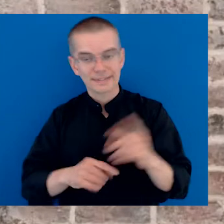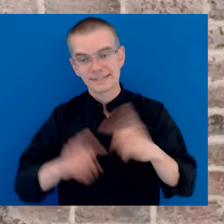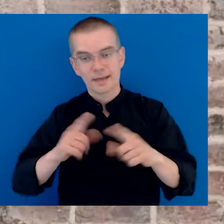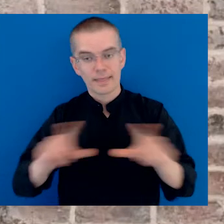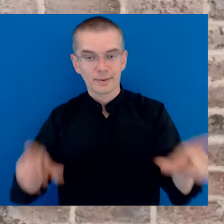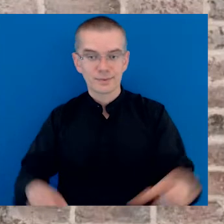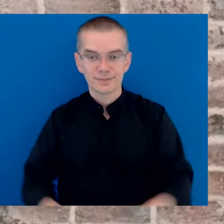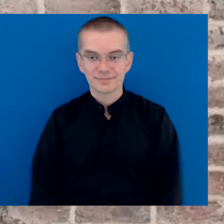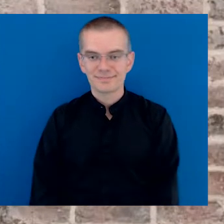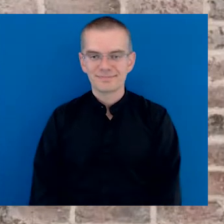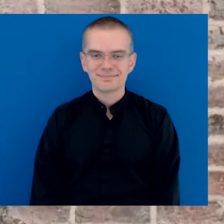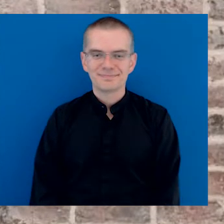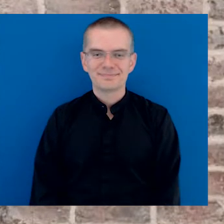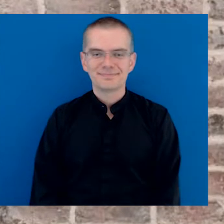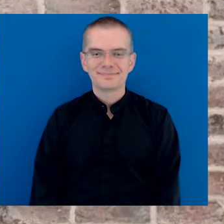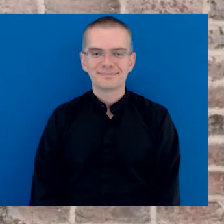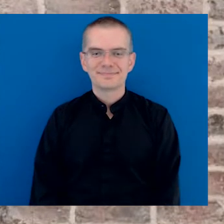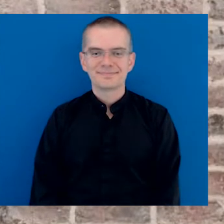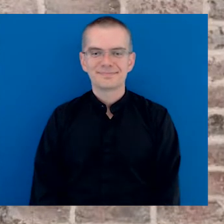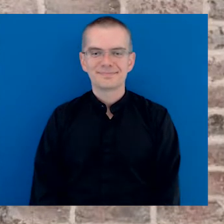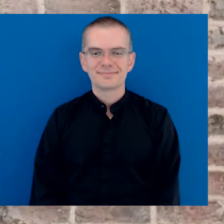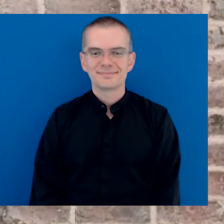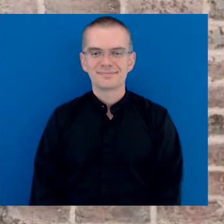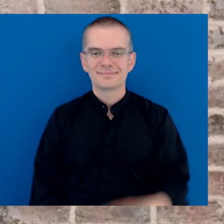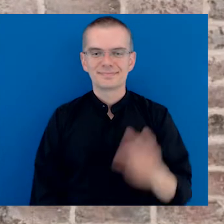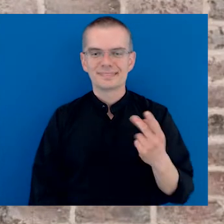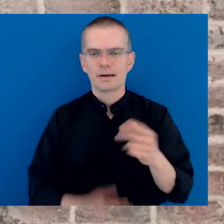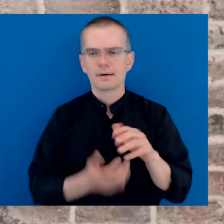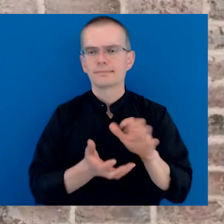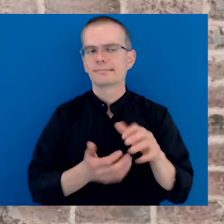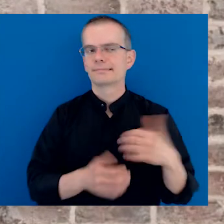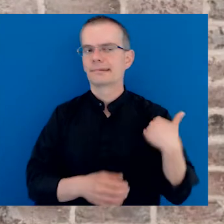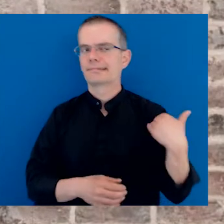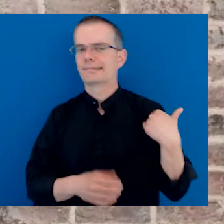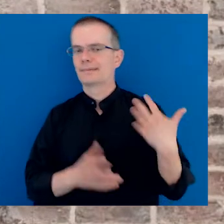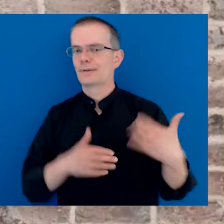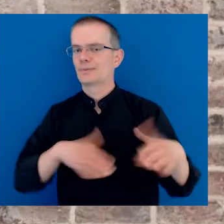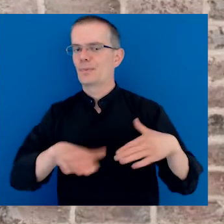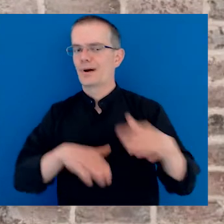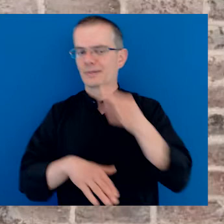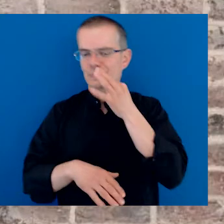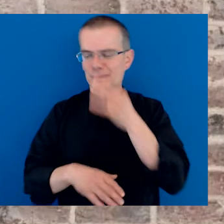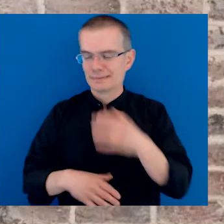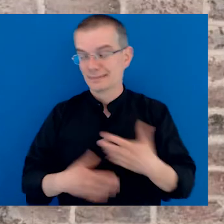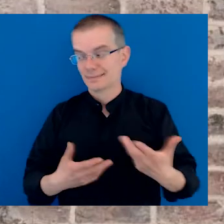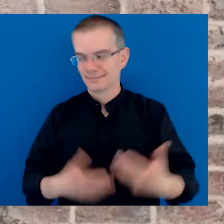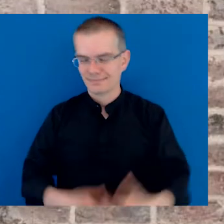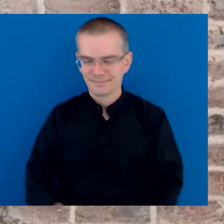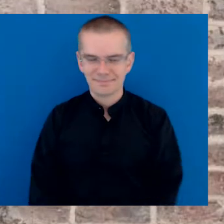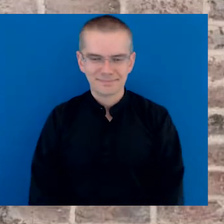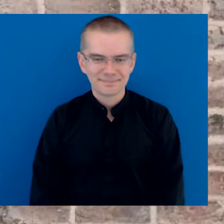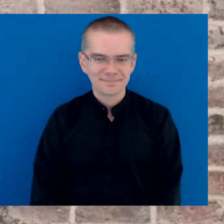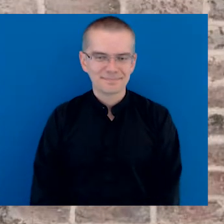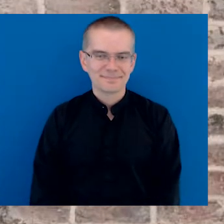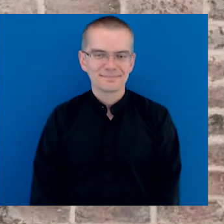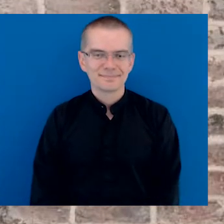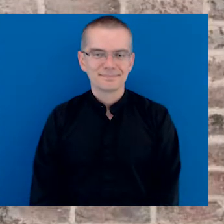language. He's going to be talking to me in a second, looking for a walk. So. Oh, I